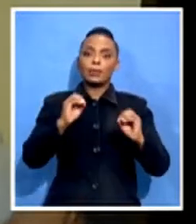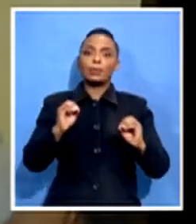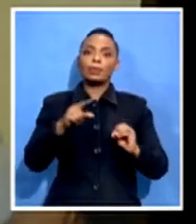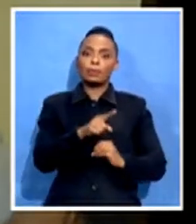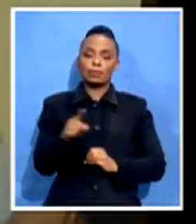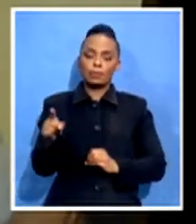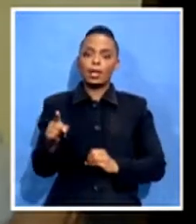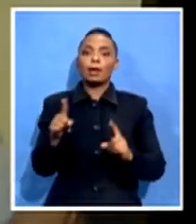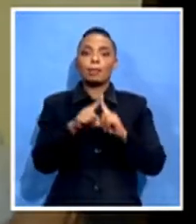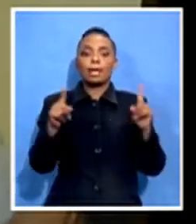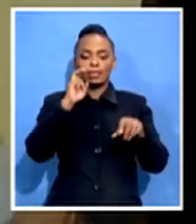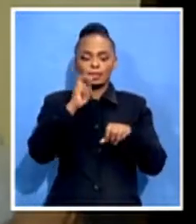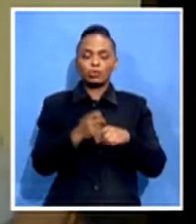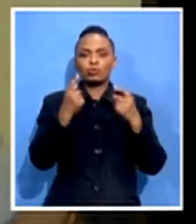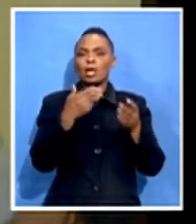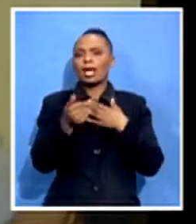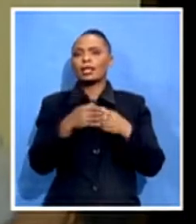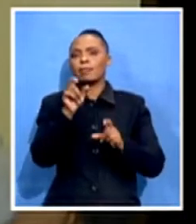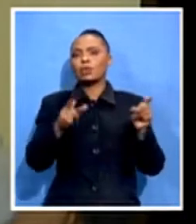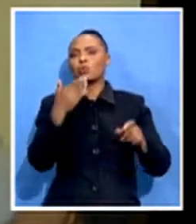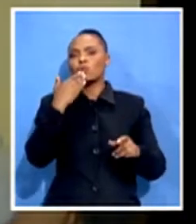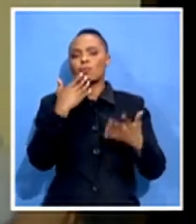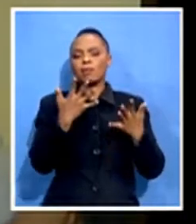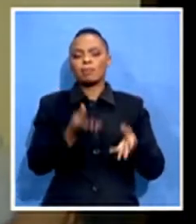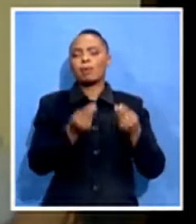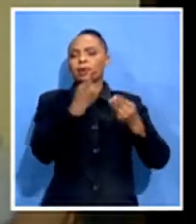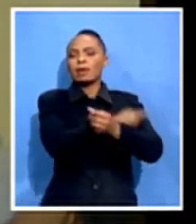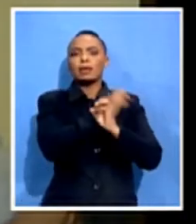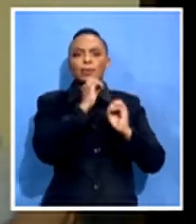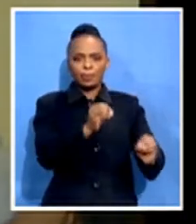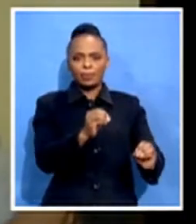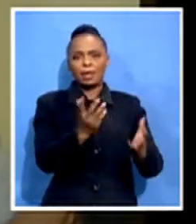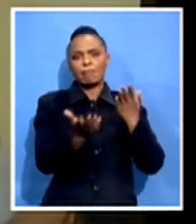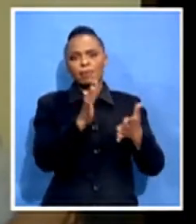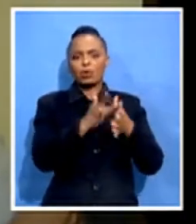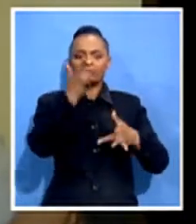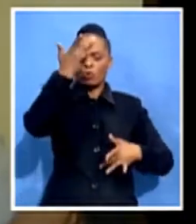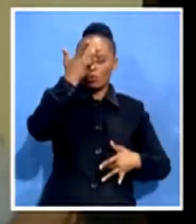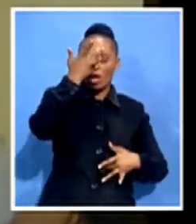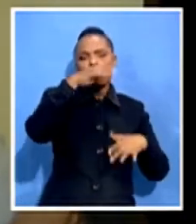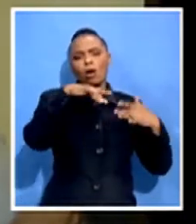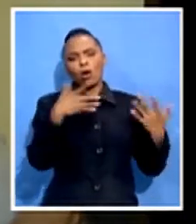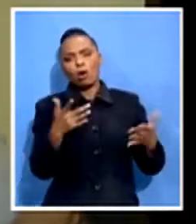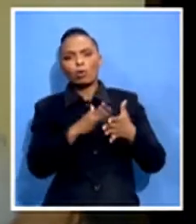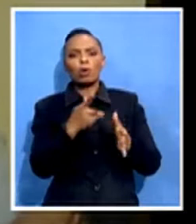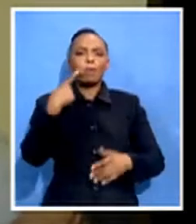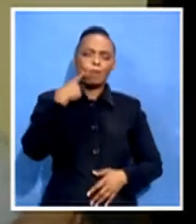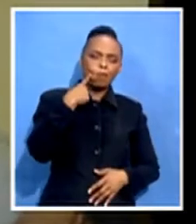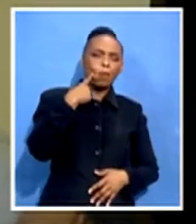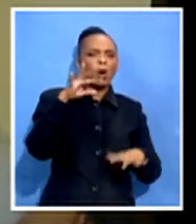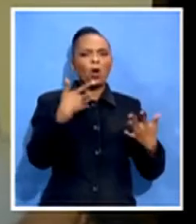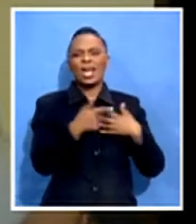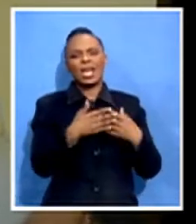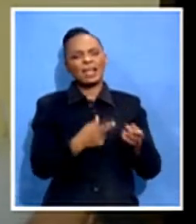have been left behind, maybe because of illness, because of pregnancy, because of any condition, the mop-up operation